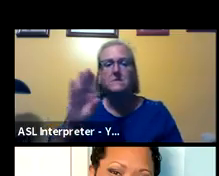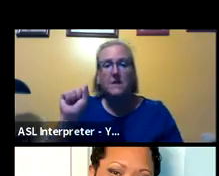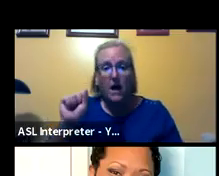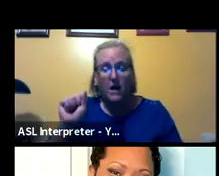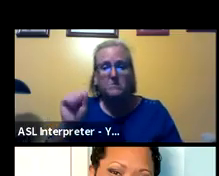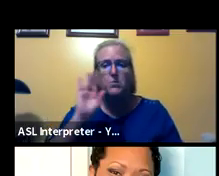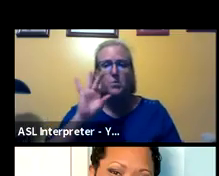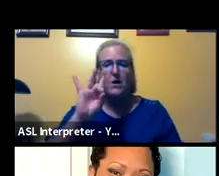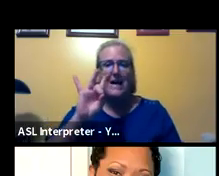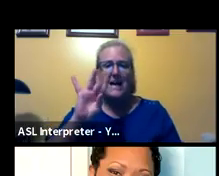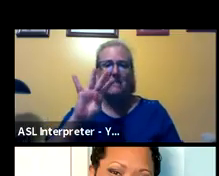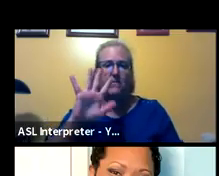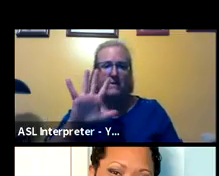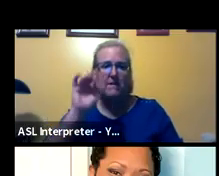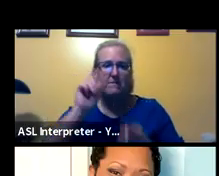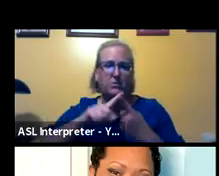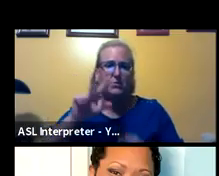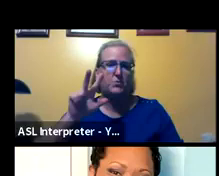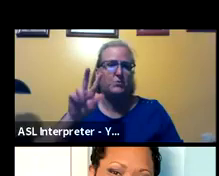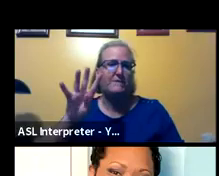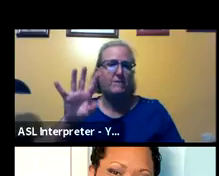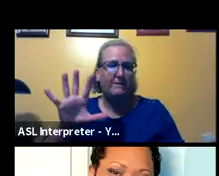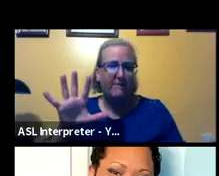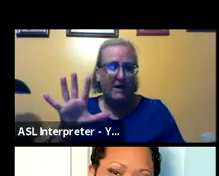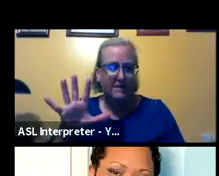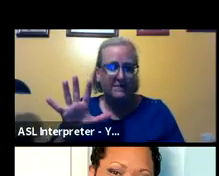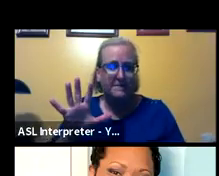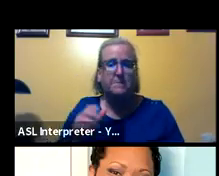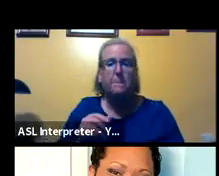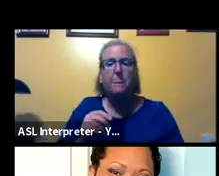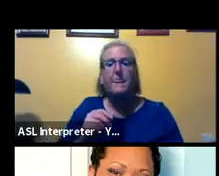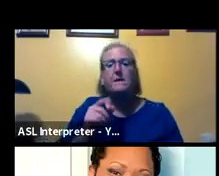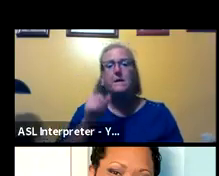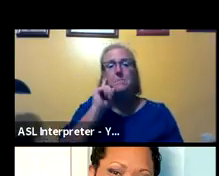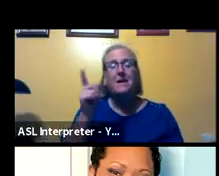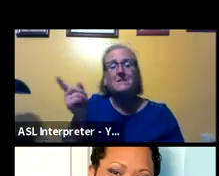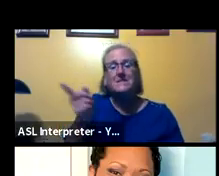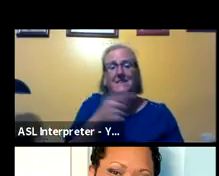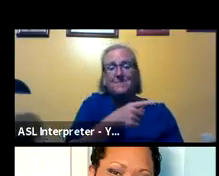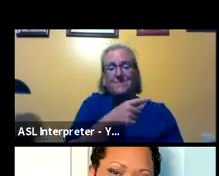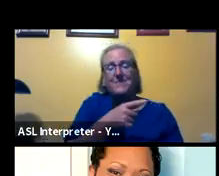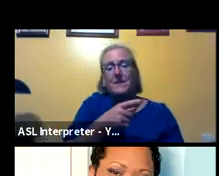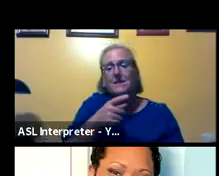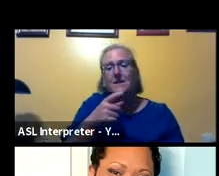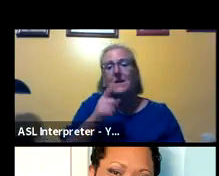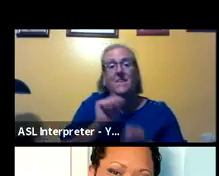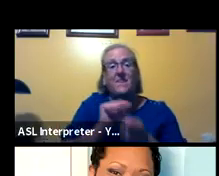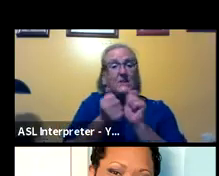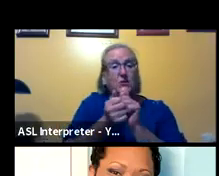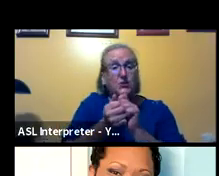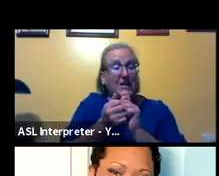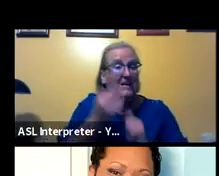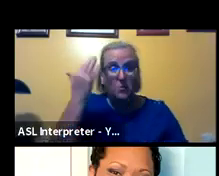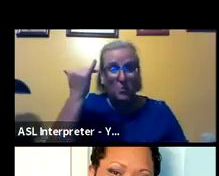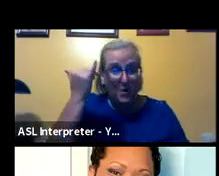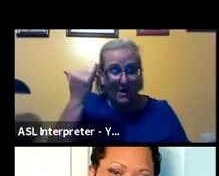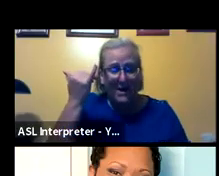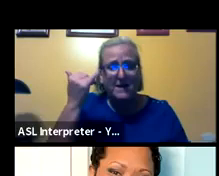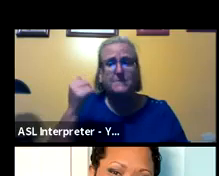Center would be 8:45 to 3:45. They share bus, well, this change is being requested for a number of